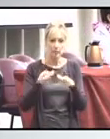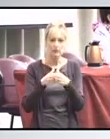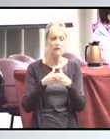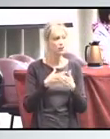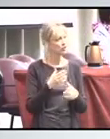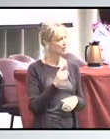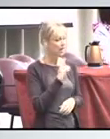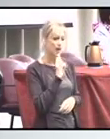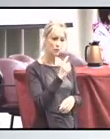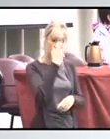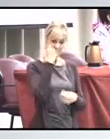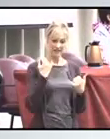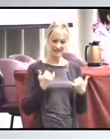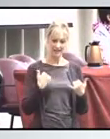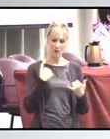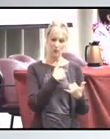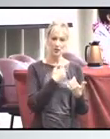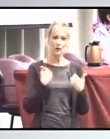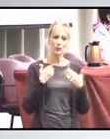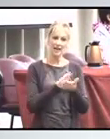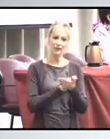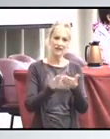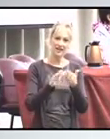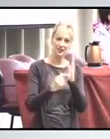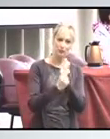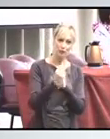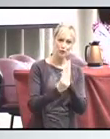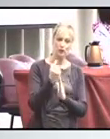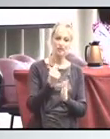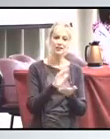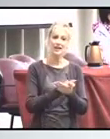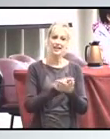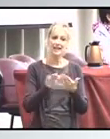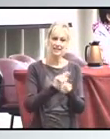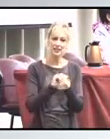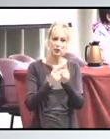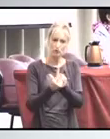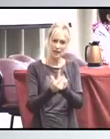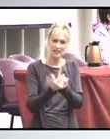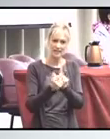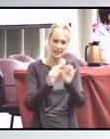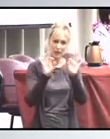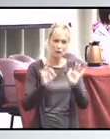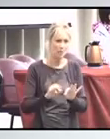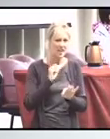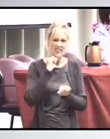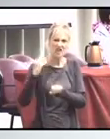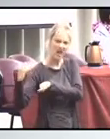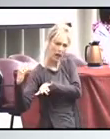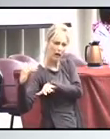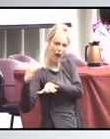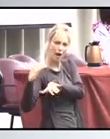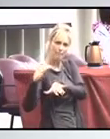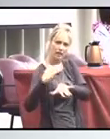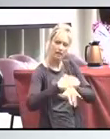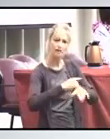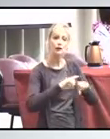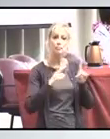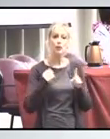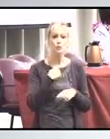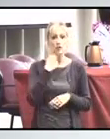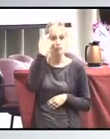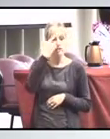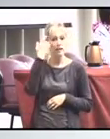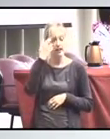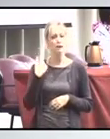nice brochures now and nicely translated forms, they're not coming to us by droves for some reason. What we're realizing is we really need